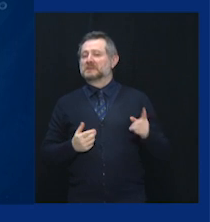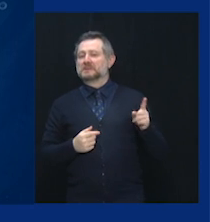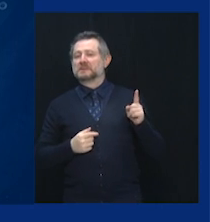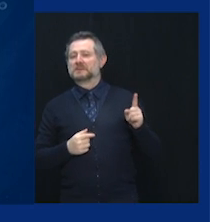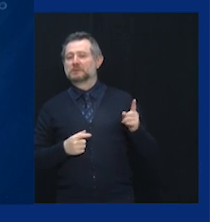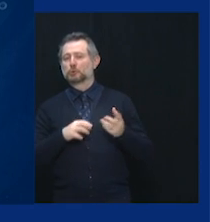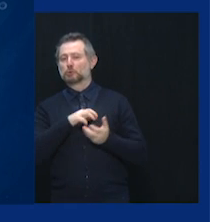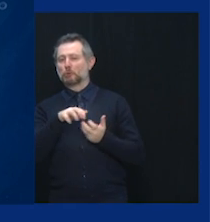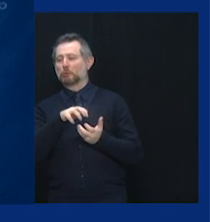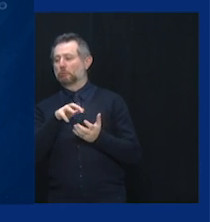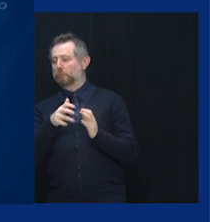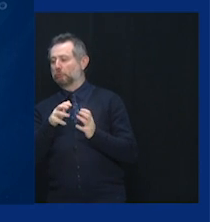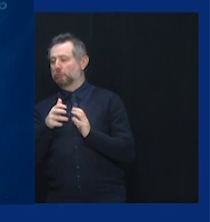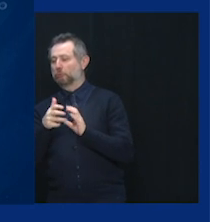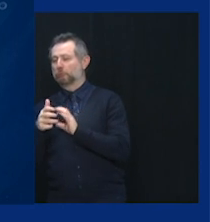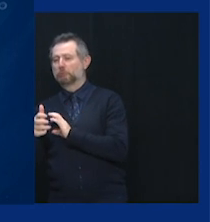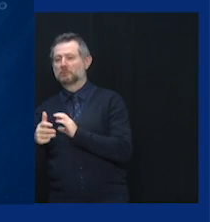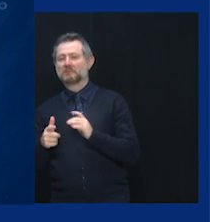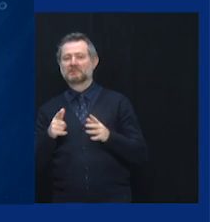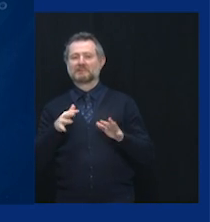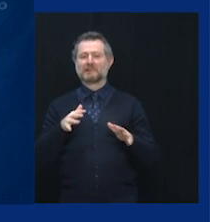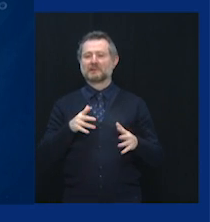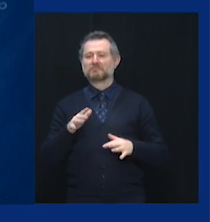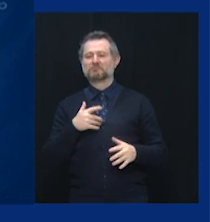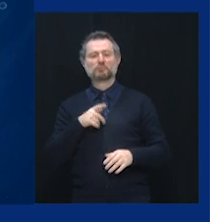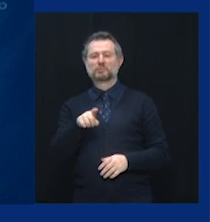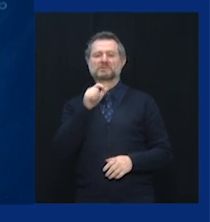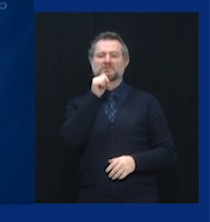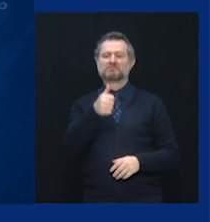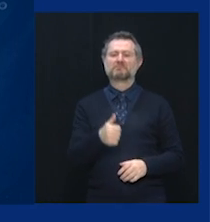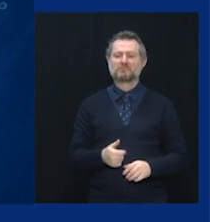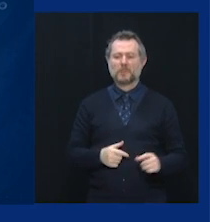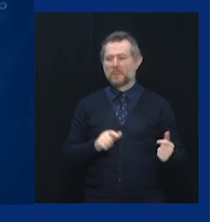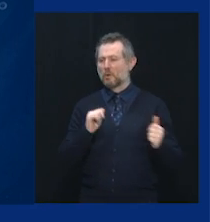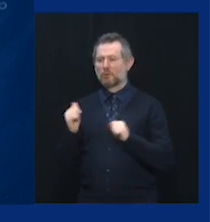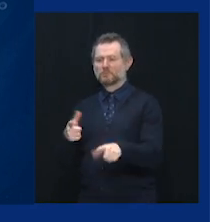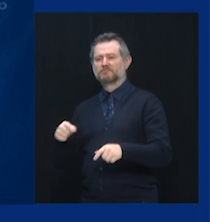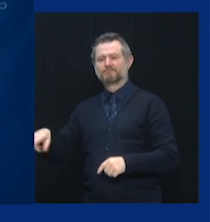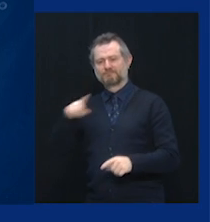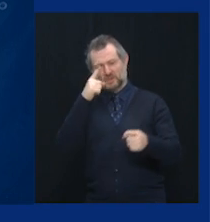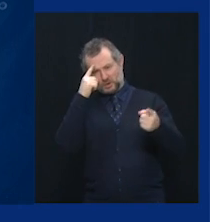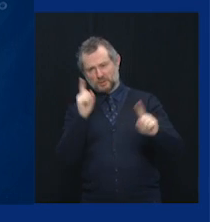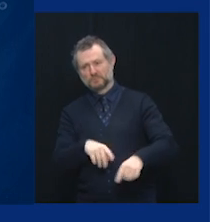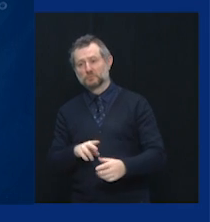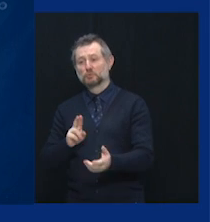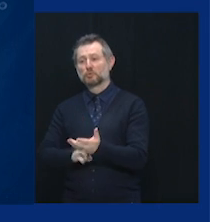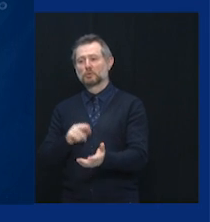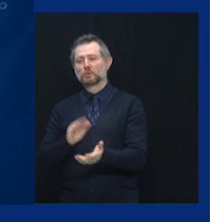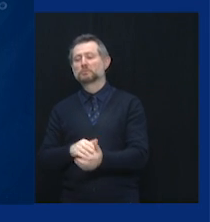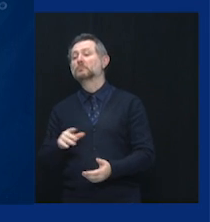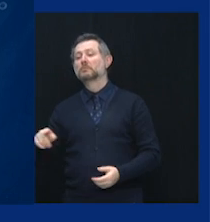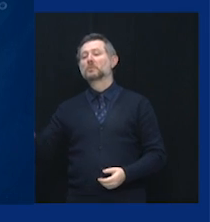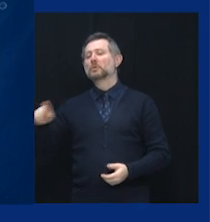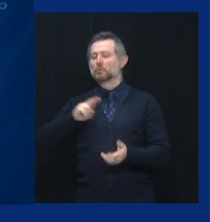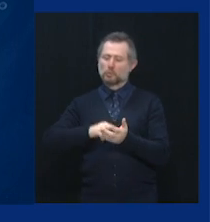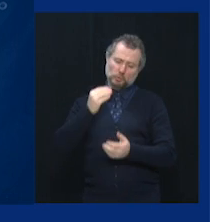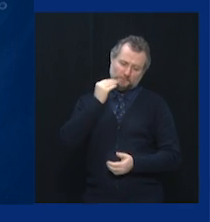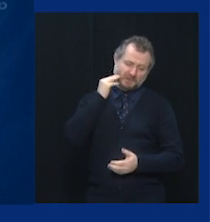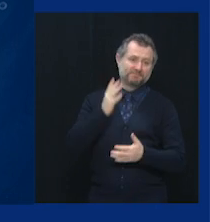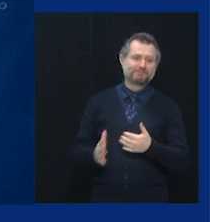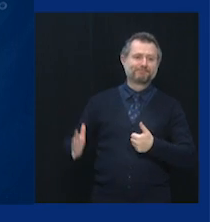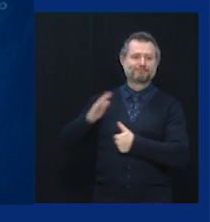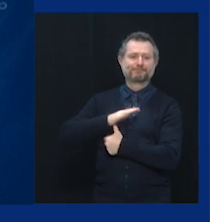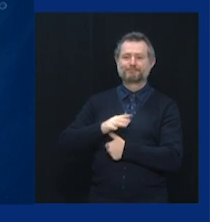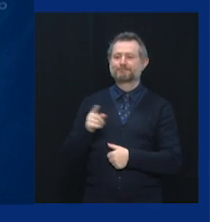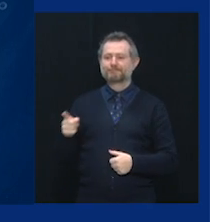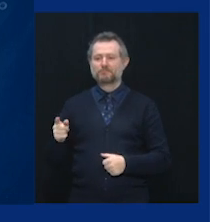anxiety. Everybody agreed nursing homes were the top priority. Everybody agreed with that. All